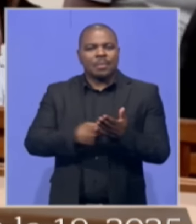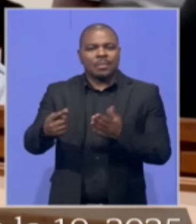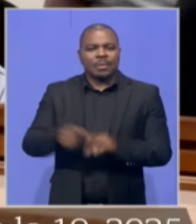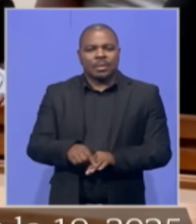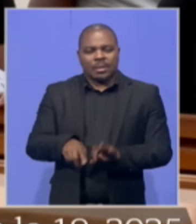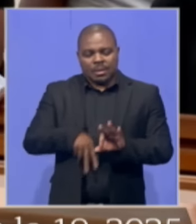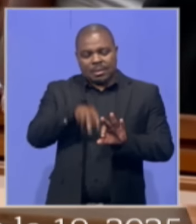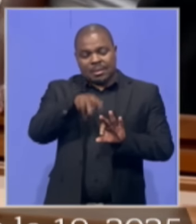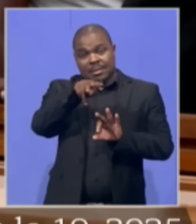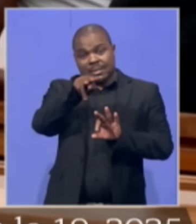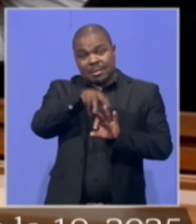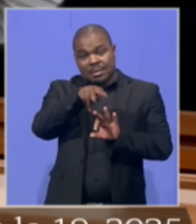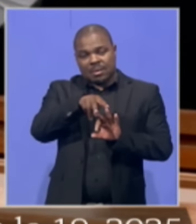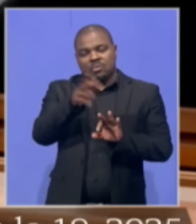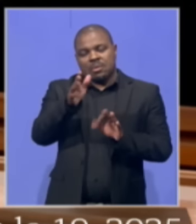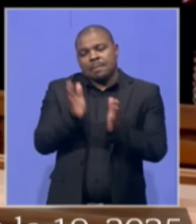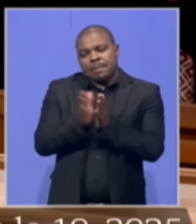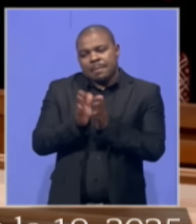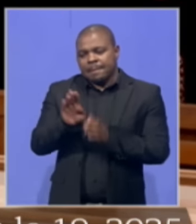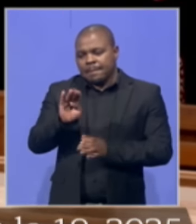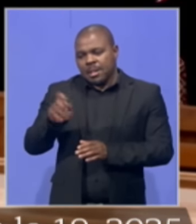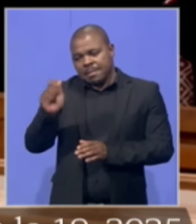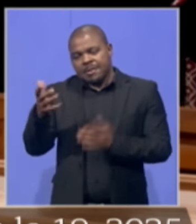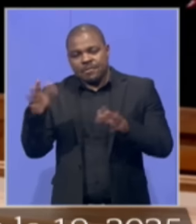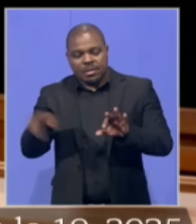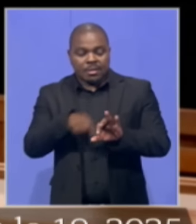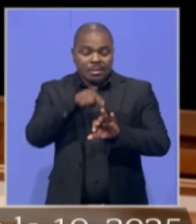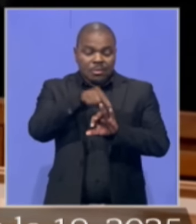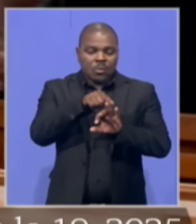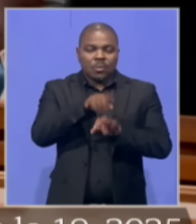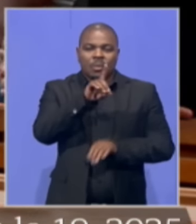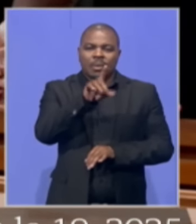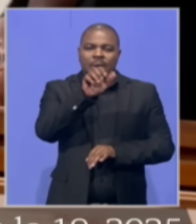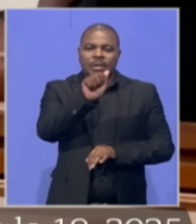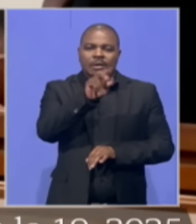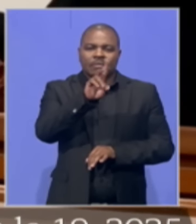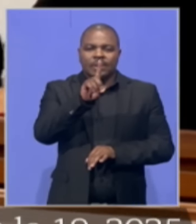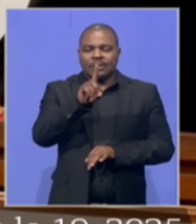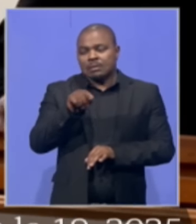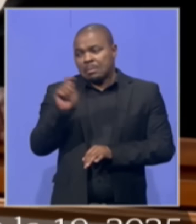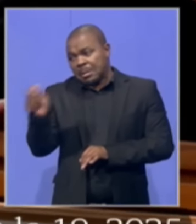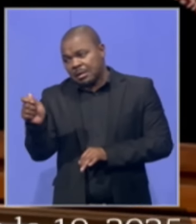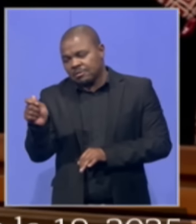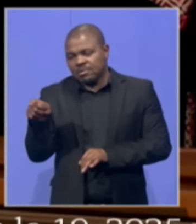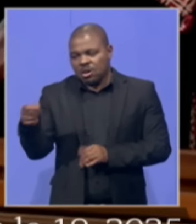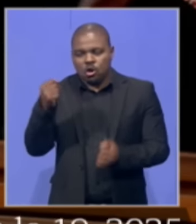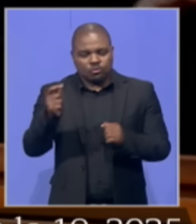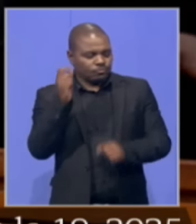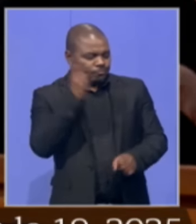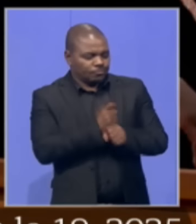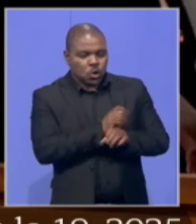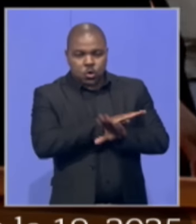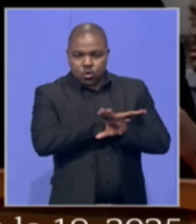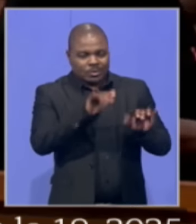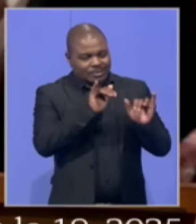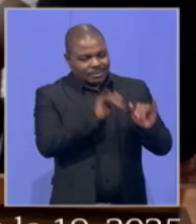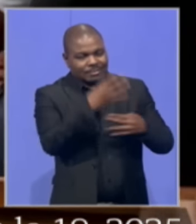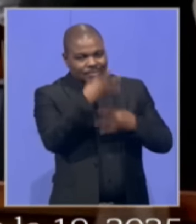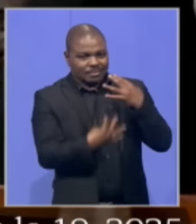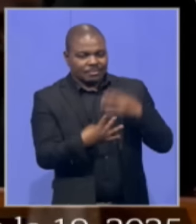le Ndilinasho Joseph ba neilwe beila fa Emmanuela David a ganeditse beila. Ke katlegong yone wa dikgang tsa SABC